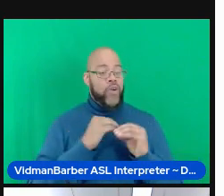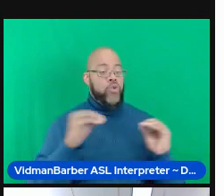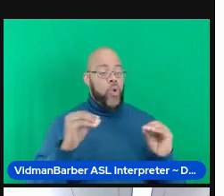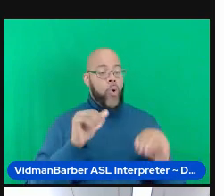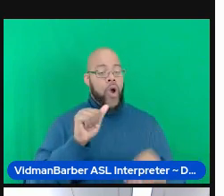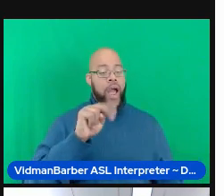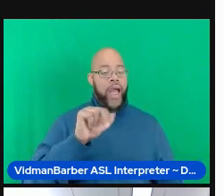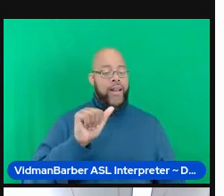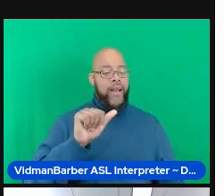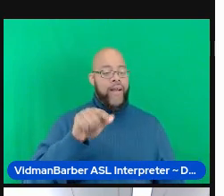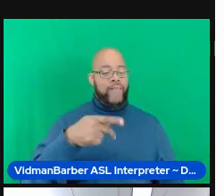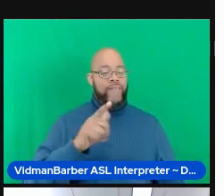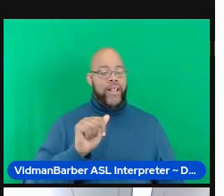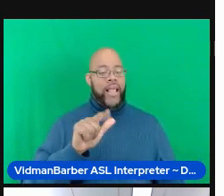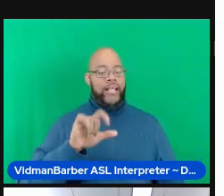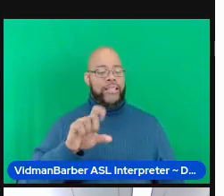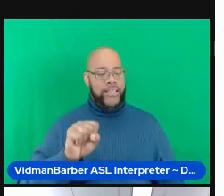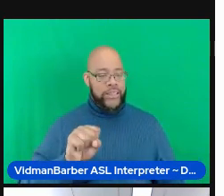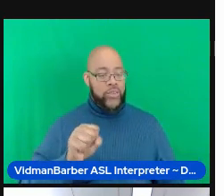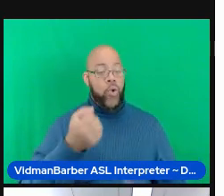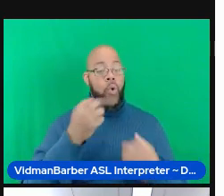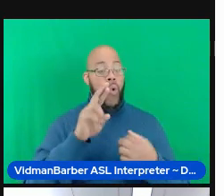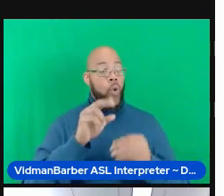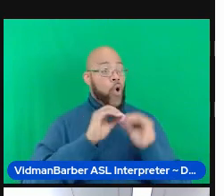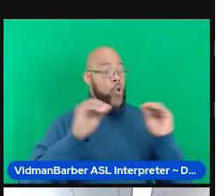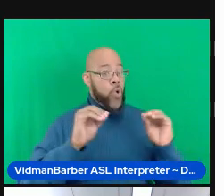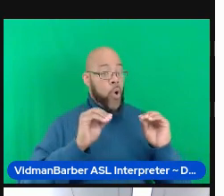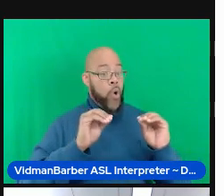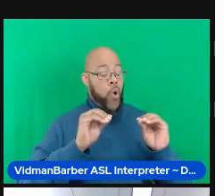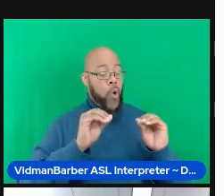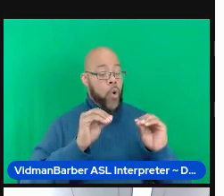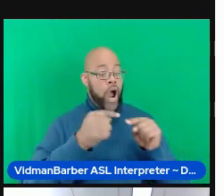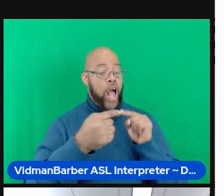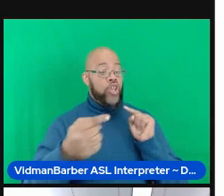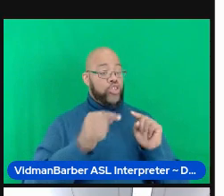anaphylaxis or there was no allergic reaction